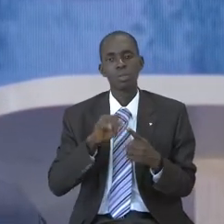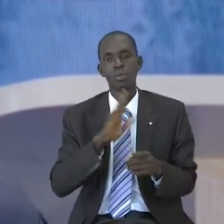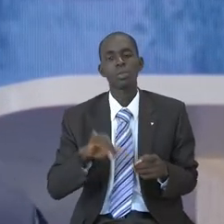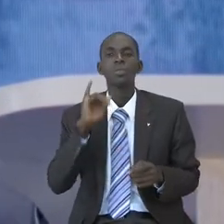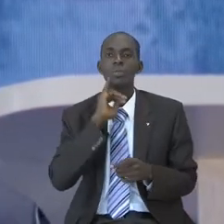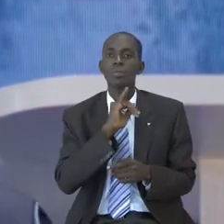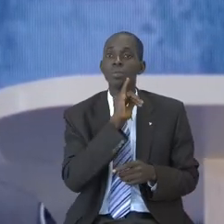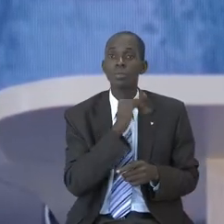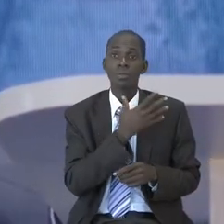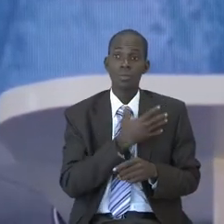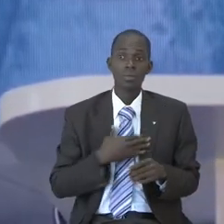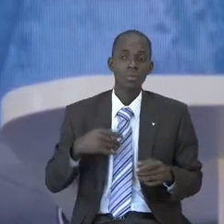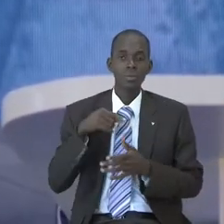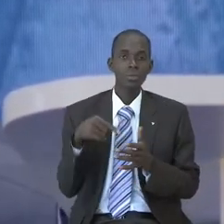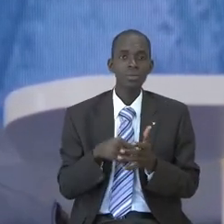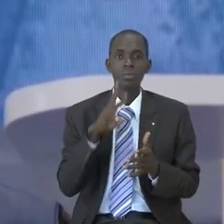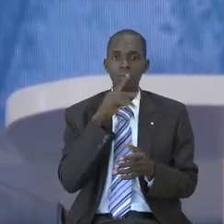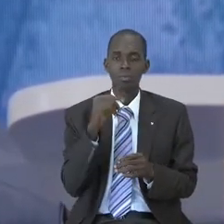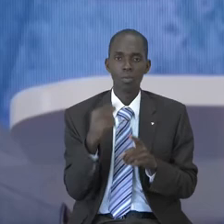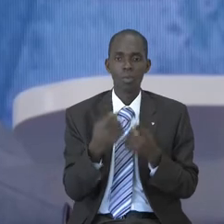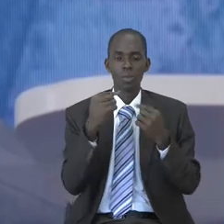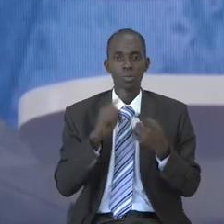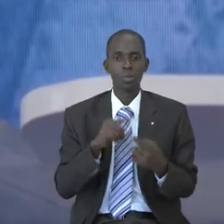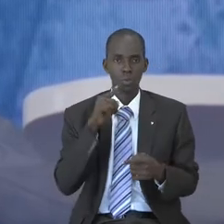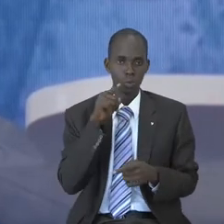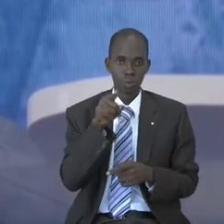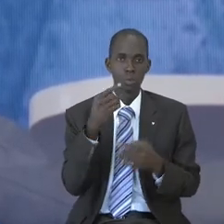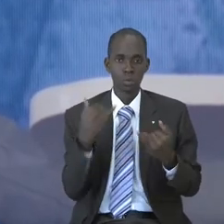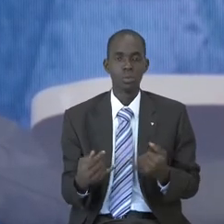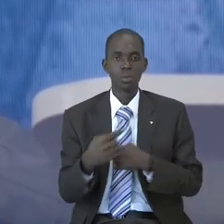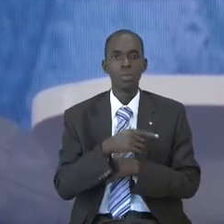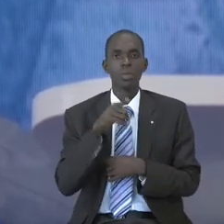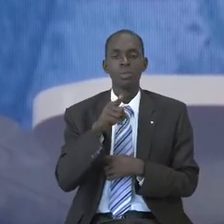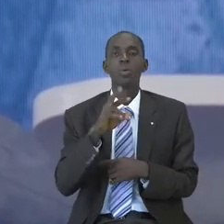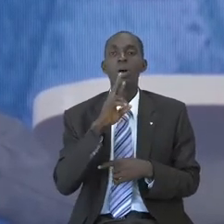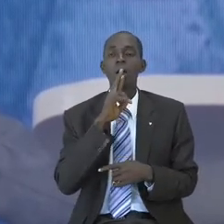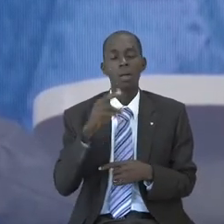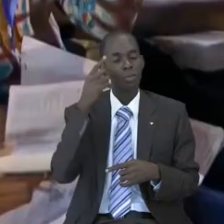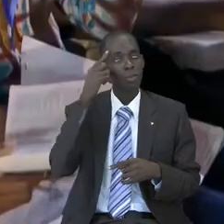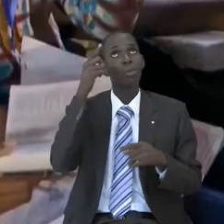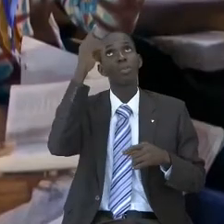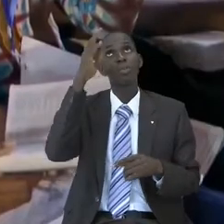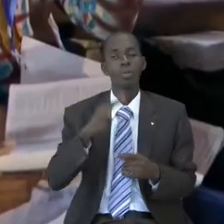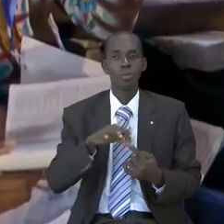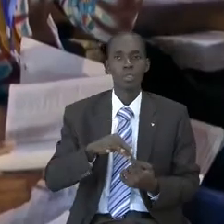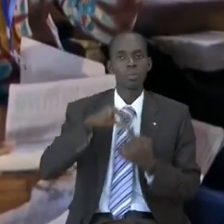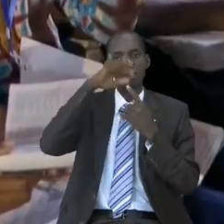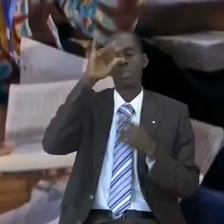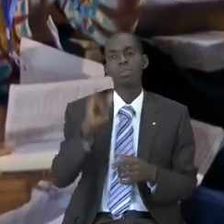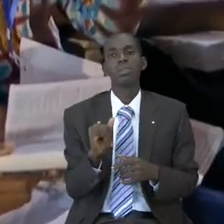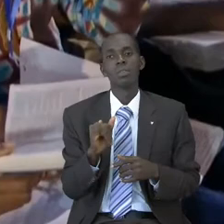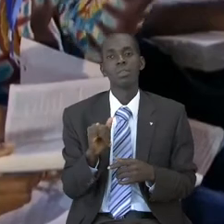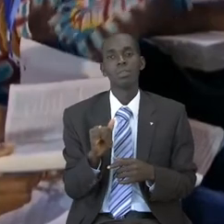Israel. And these are the words coming to you today. You'll belong to God peculiarly. Amen.